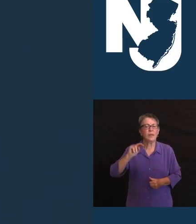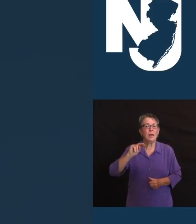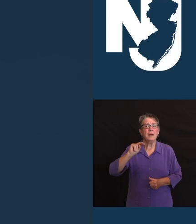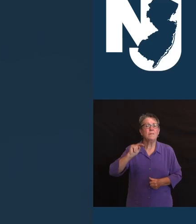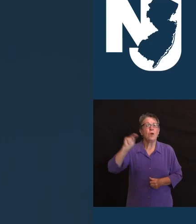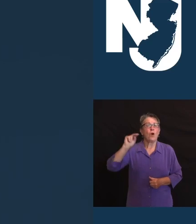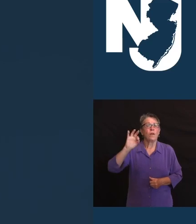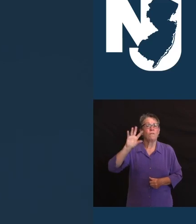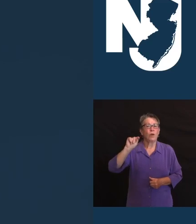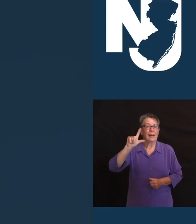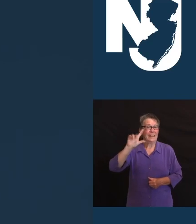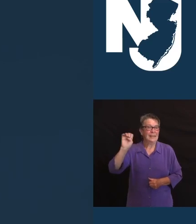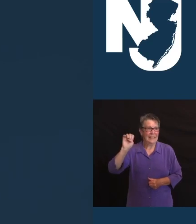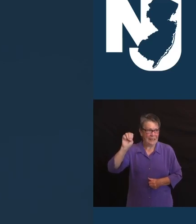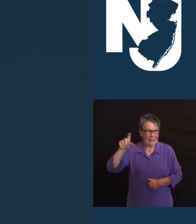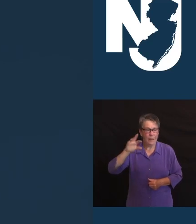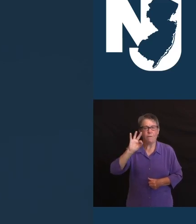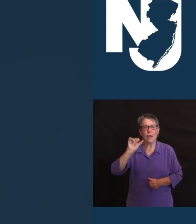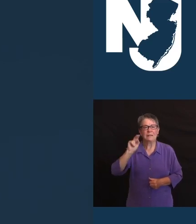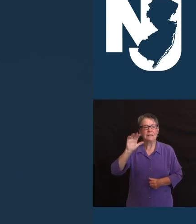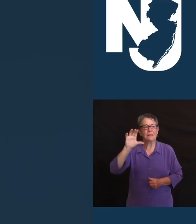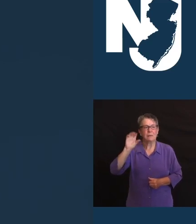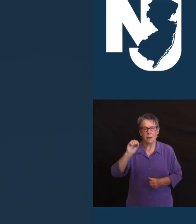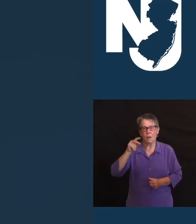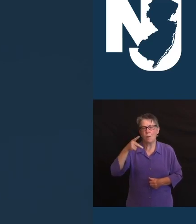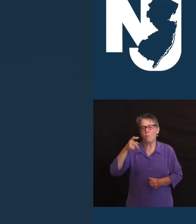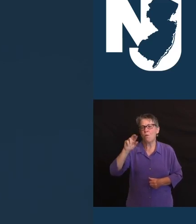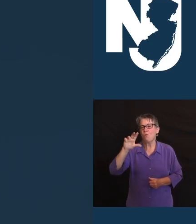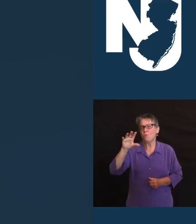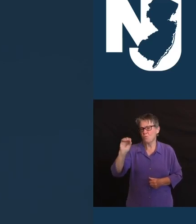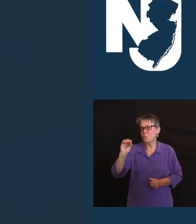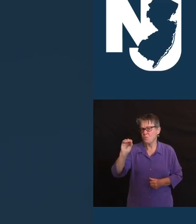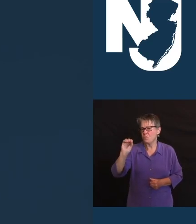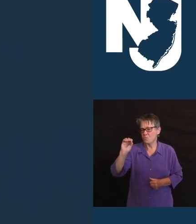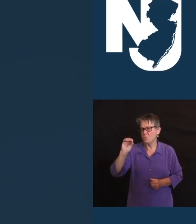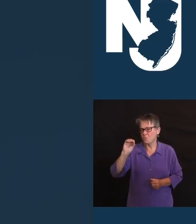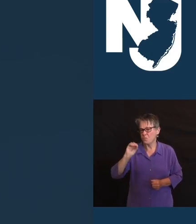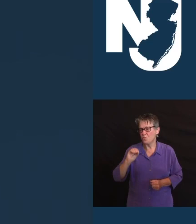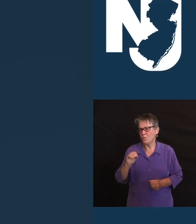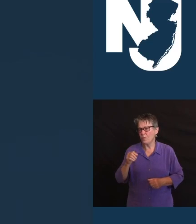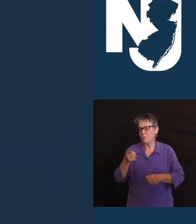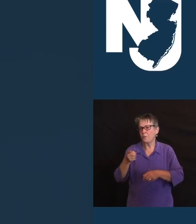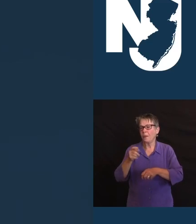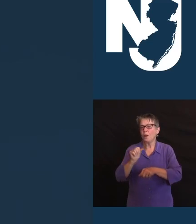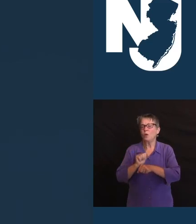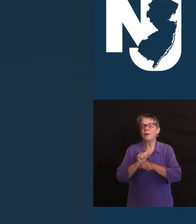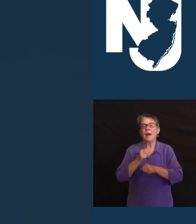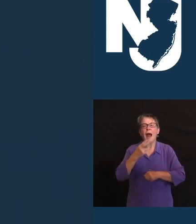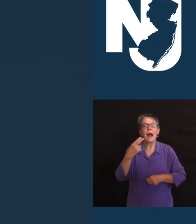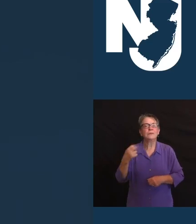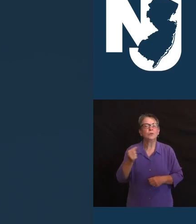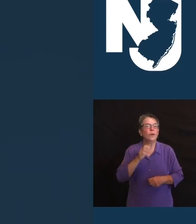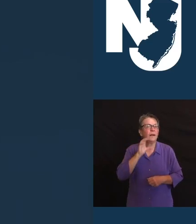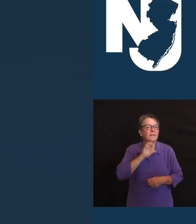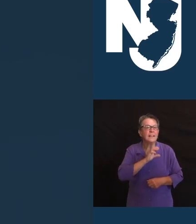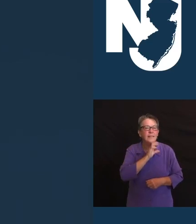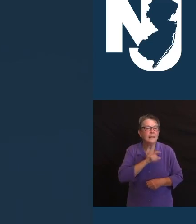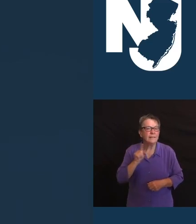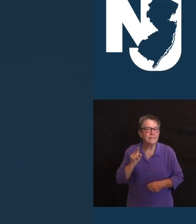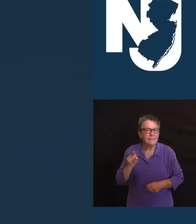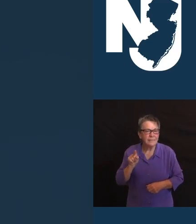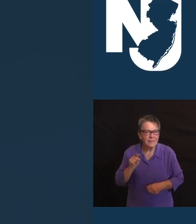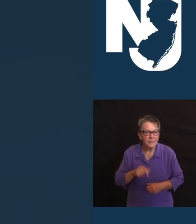who was a recognizable face in Fort Lee High School's cafeteria as one of the dedicated food service workers. She